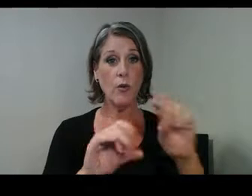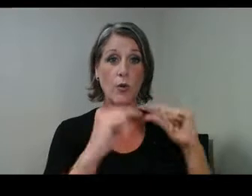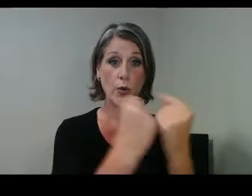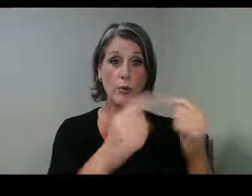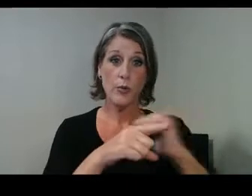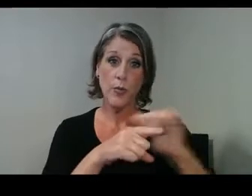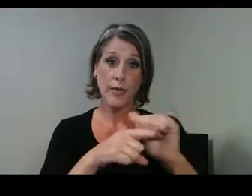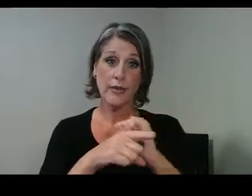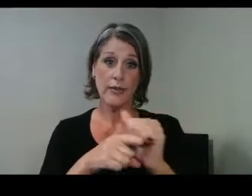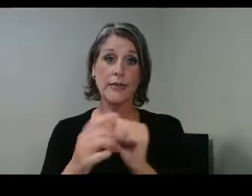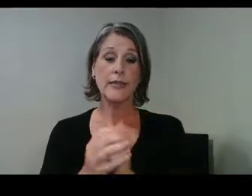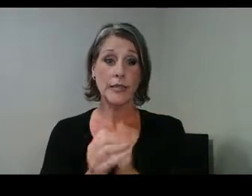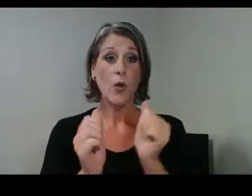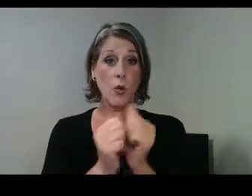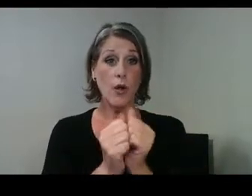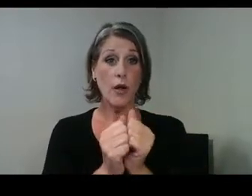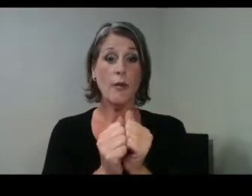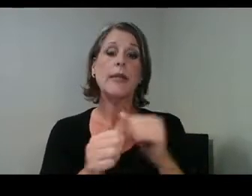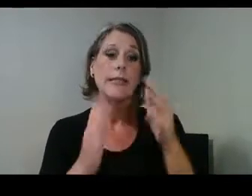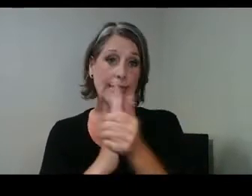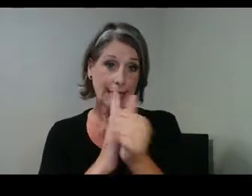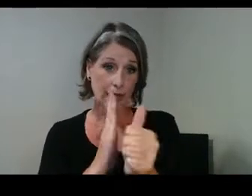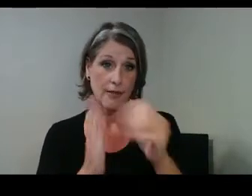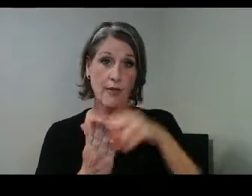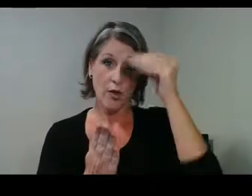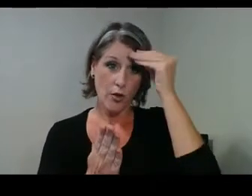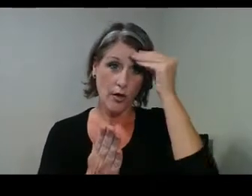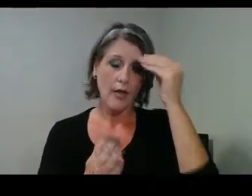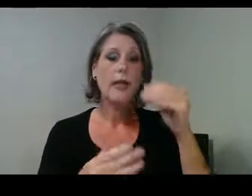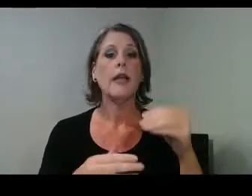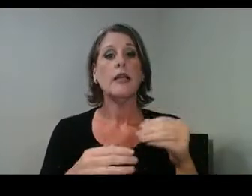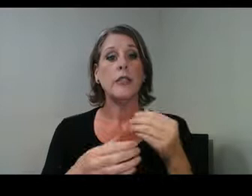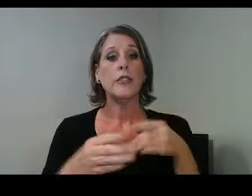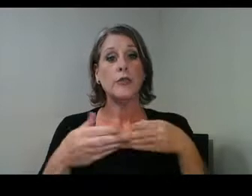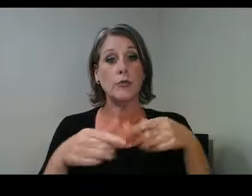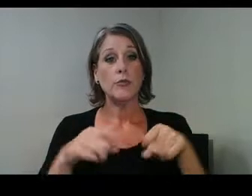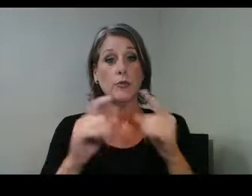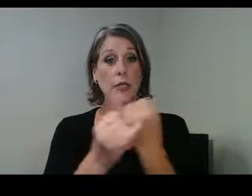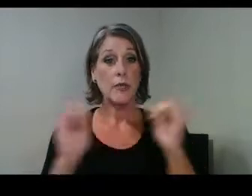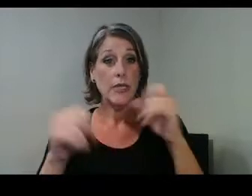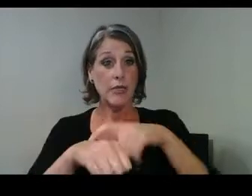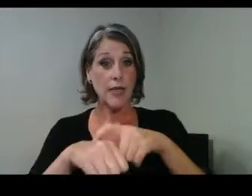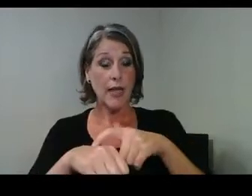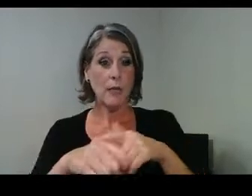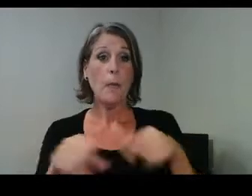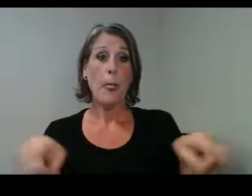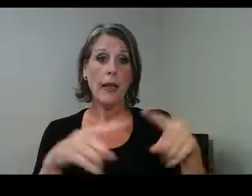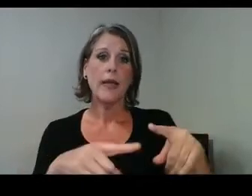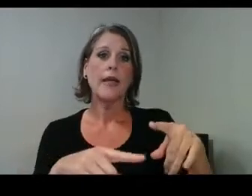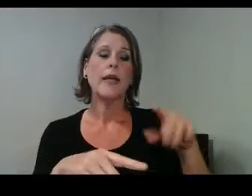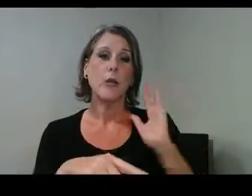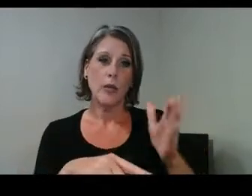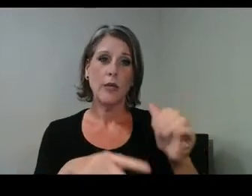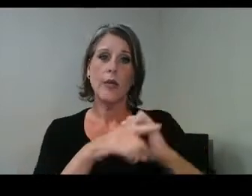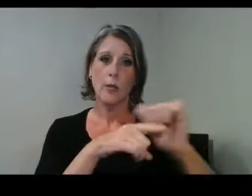learning. During that independent work time, they'll be finishing any work or assignments. It is also extremely important that your child reads at least